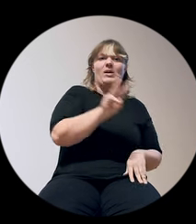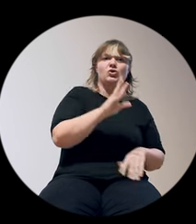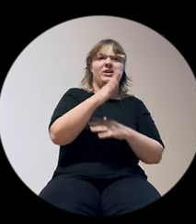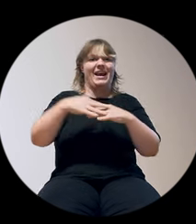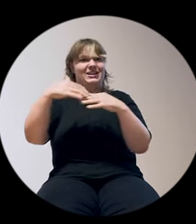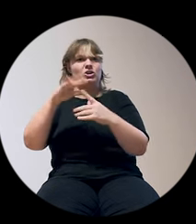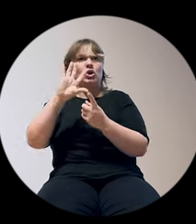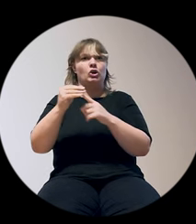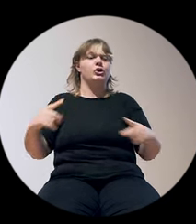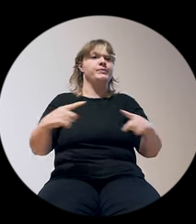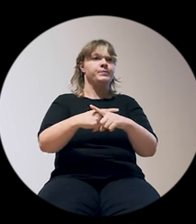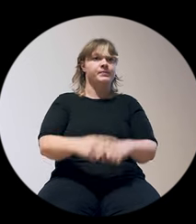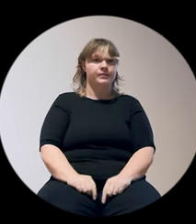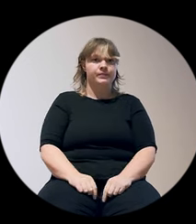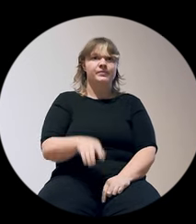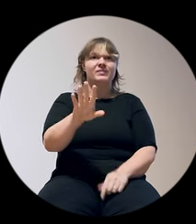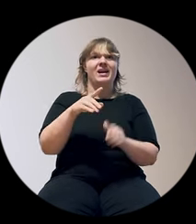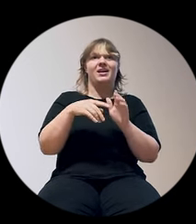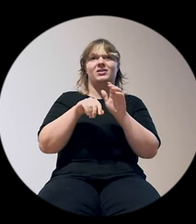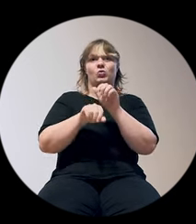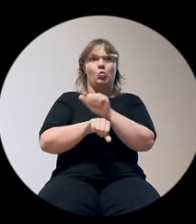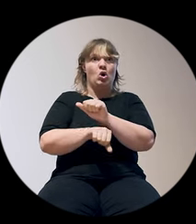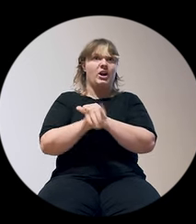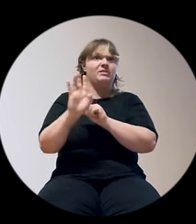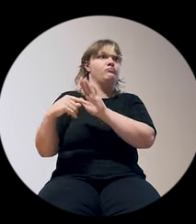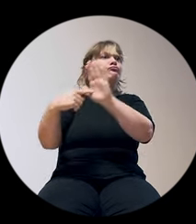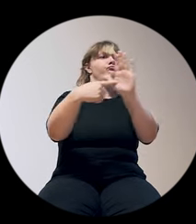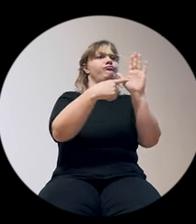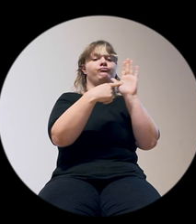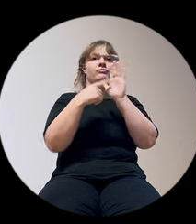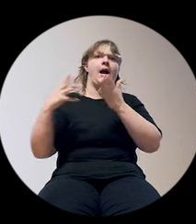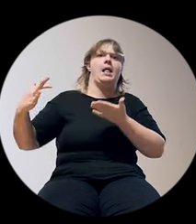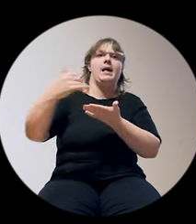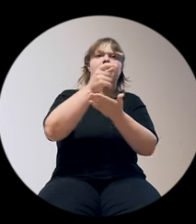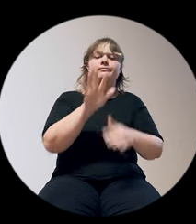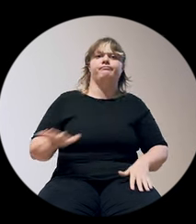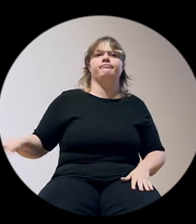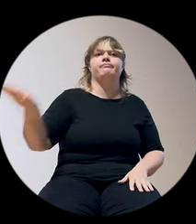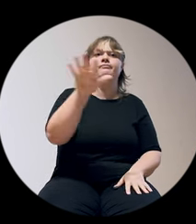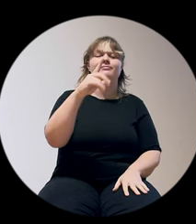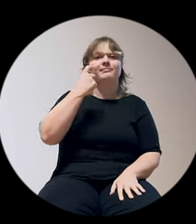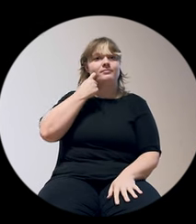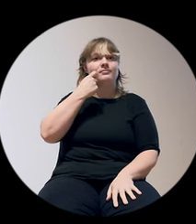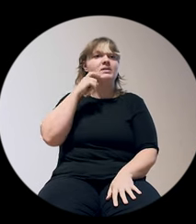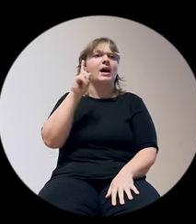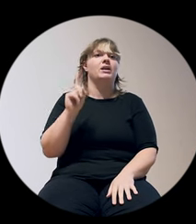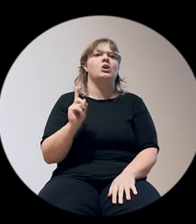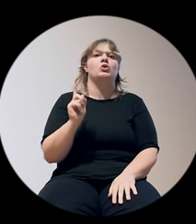cultures. Galanin's work has been shown and collected widely. Most recently, he had a